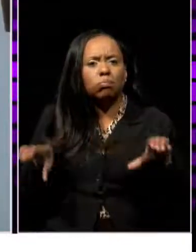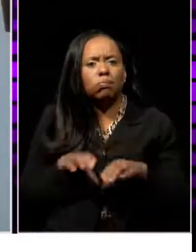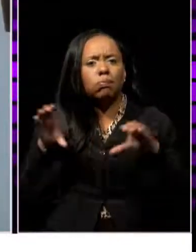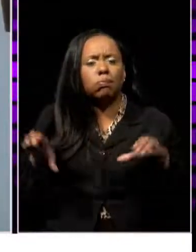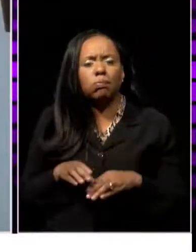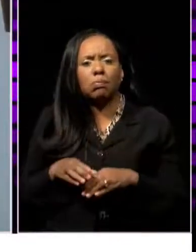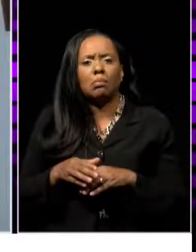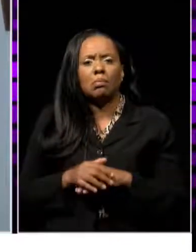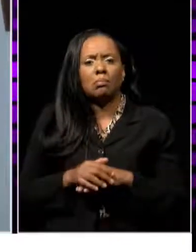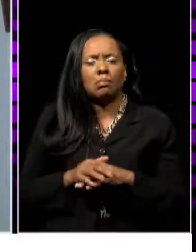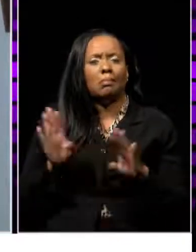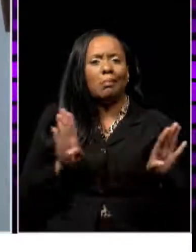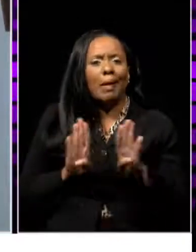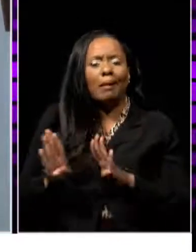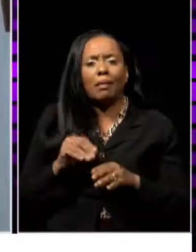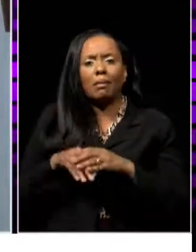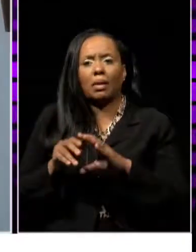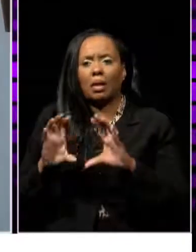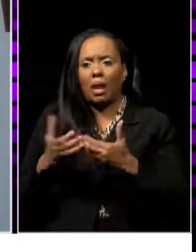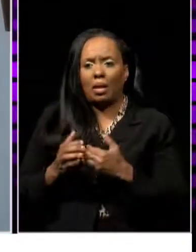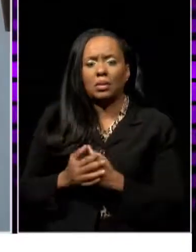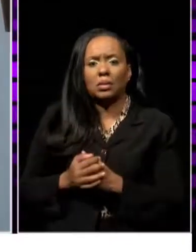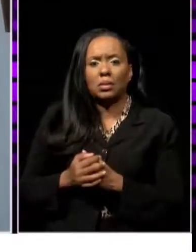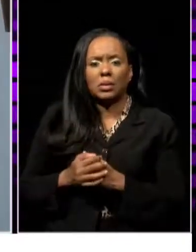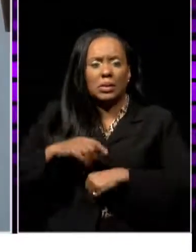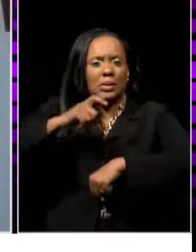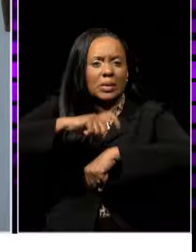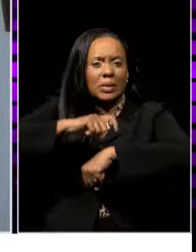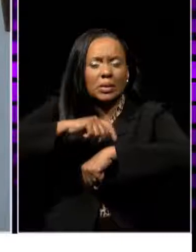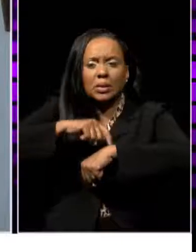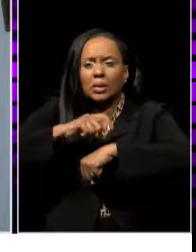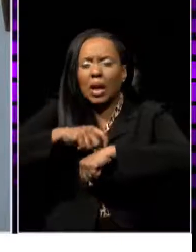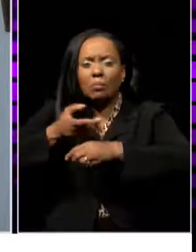have a situation where that time that is so short